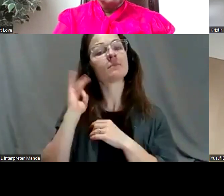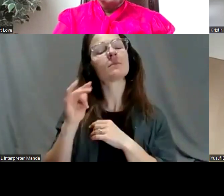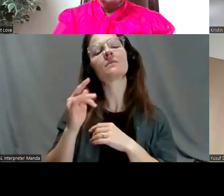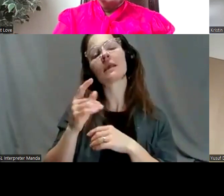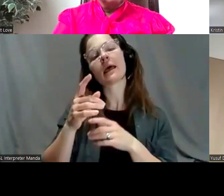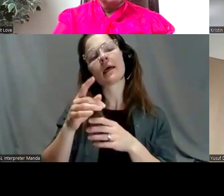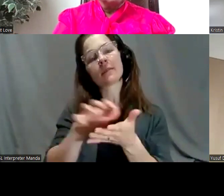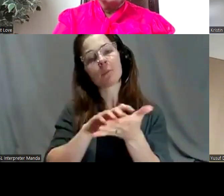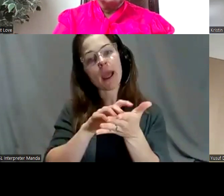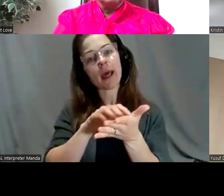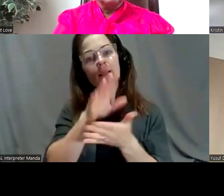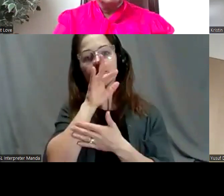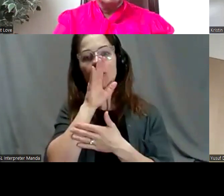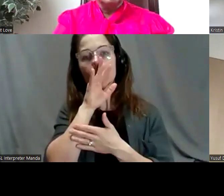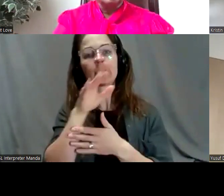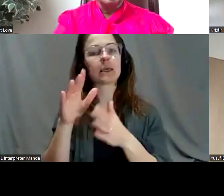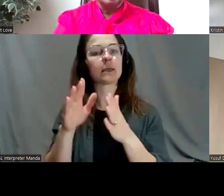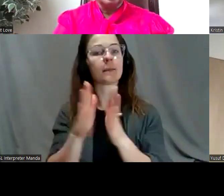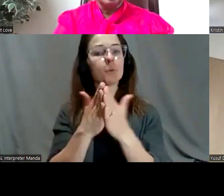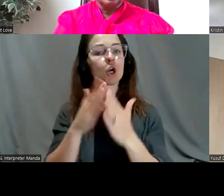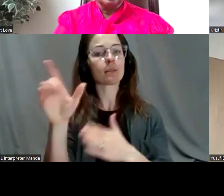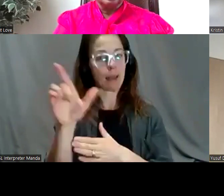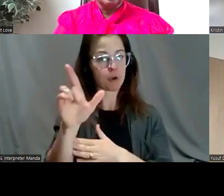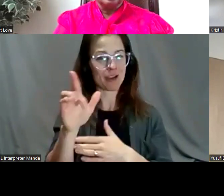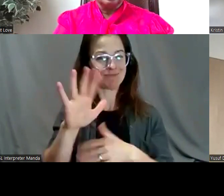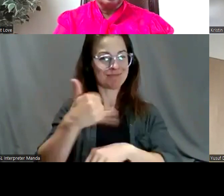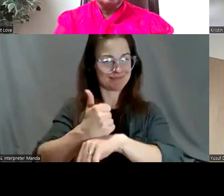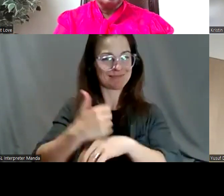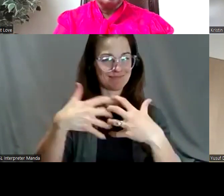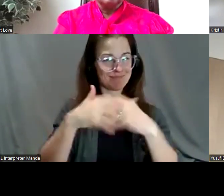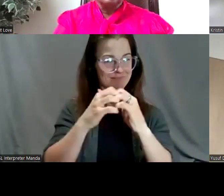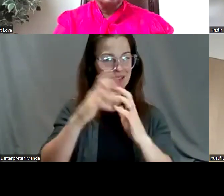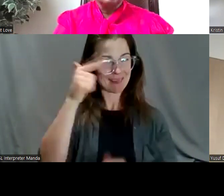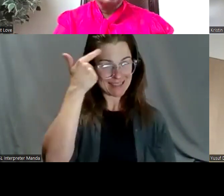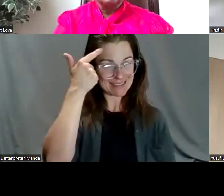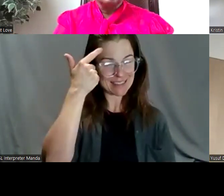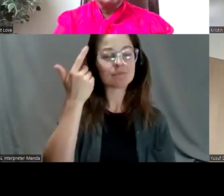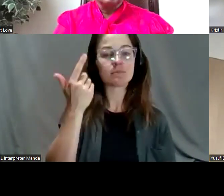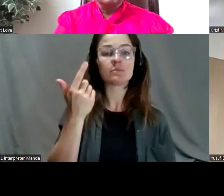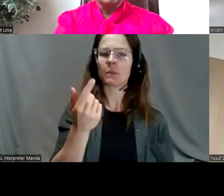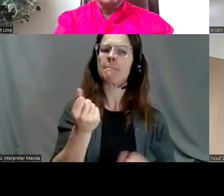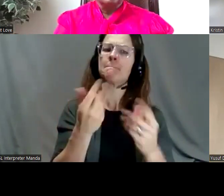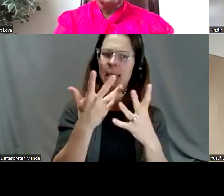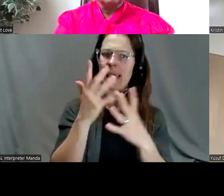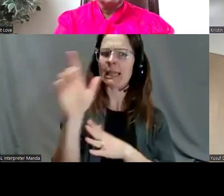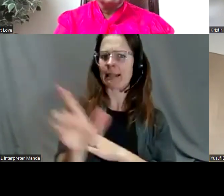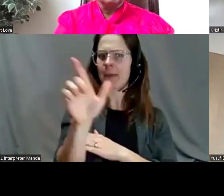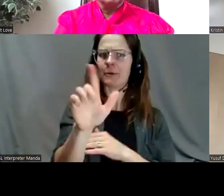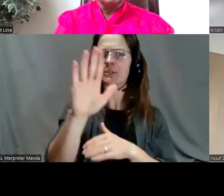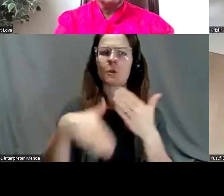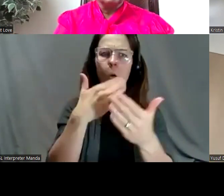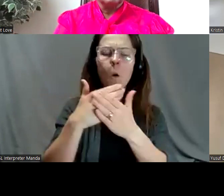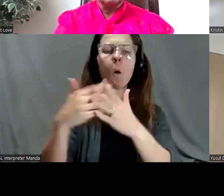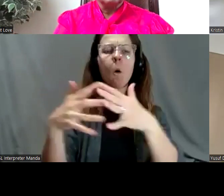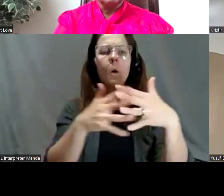Talking Book Library here in Lansing. We are one of a network of libraries around the country that function